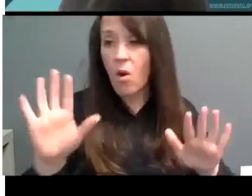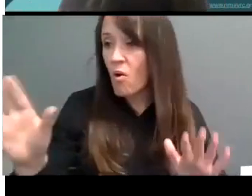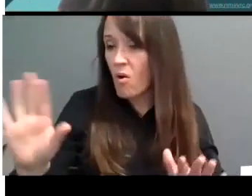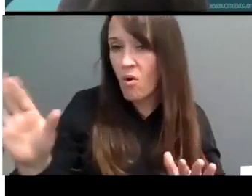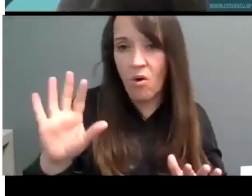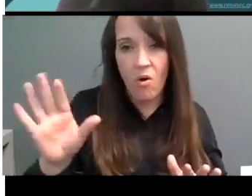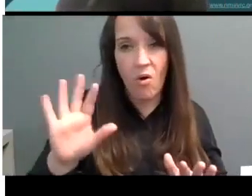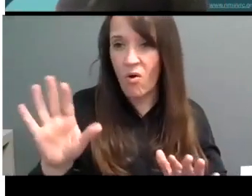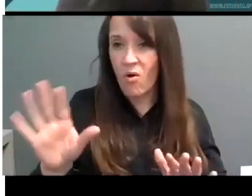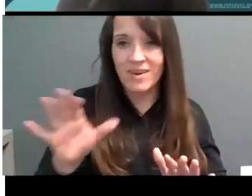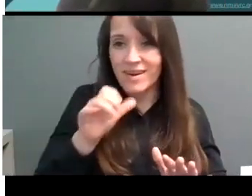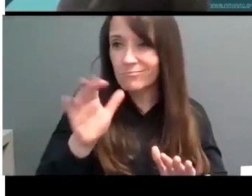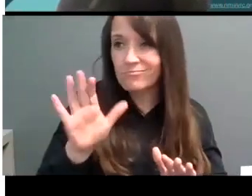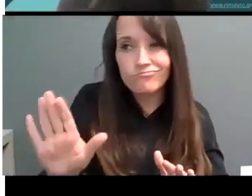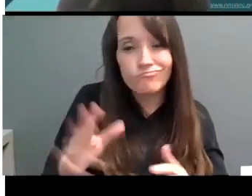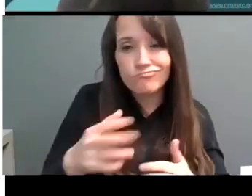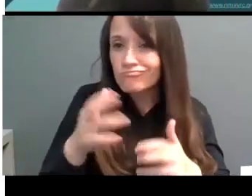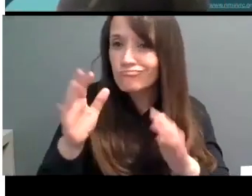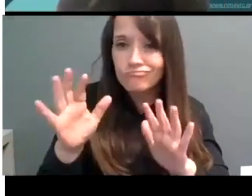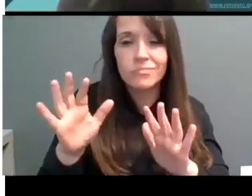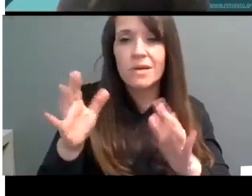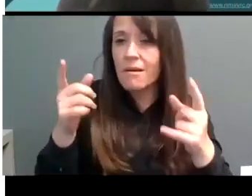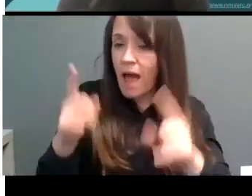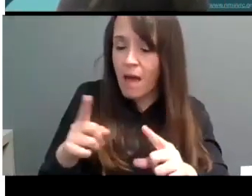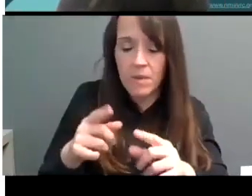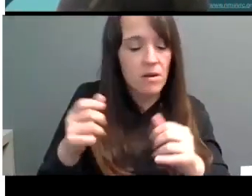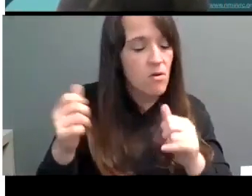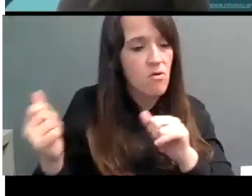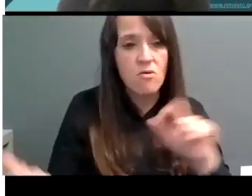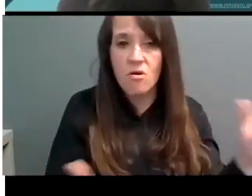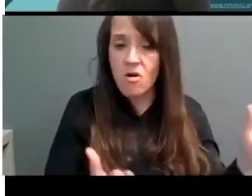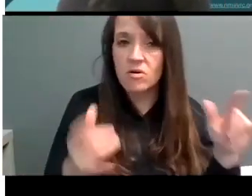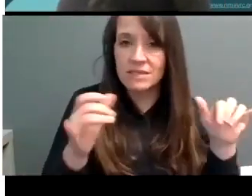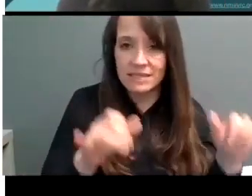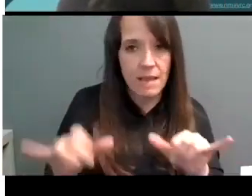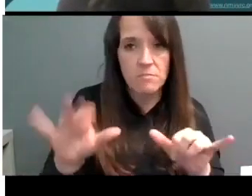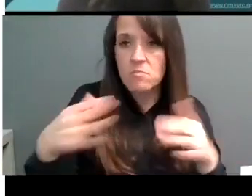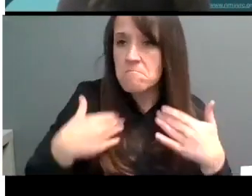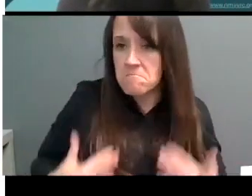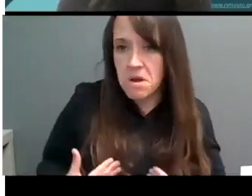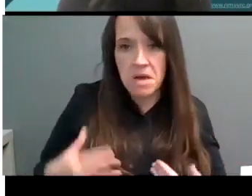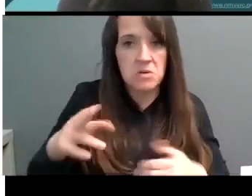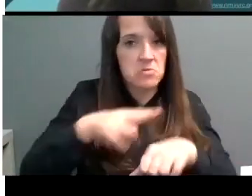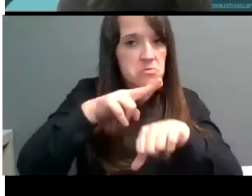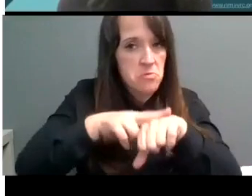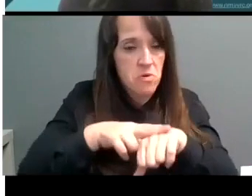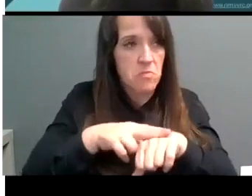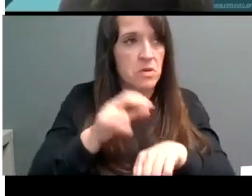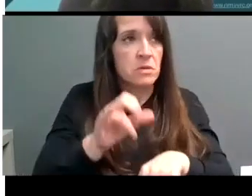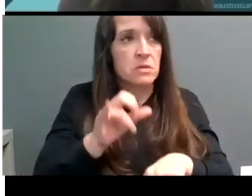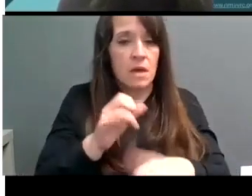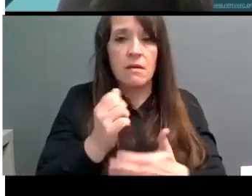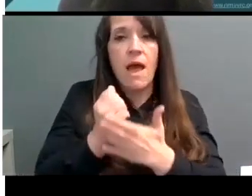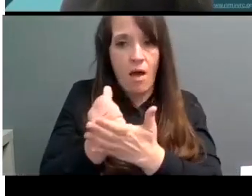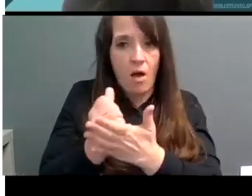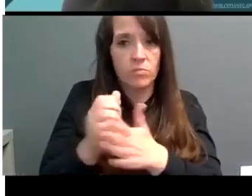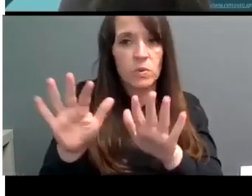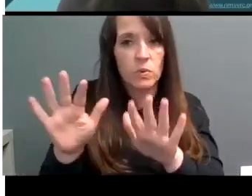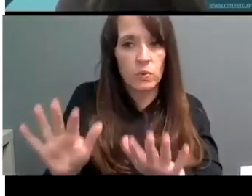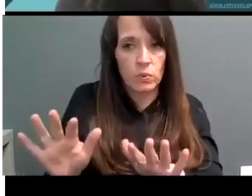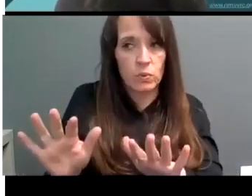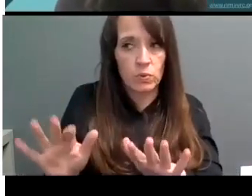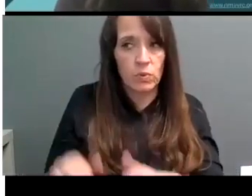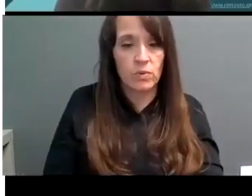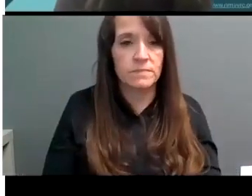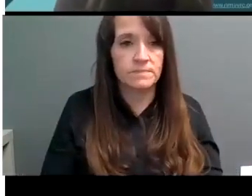There's a reason that we can tie these responses in these ways that my body is feeling. The great news, another piece, I